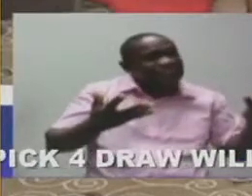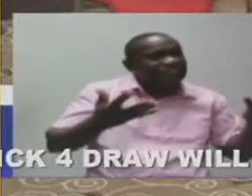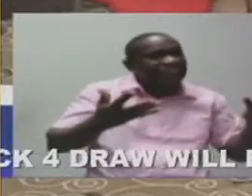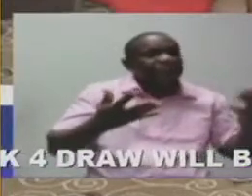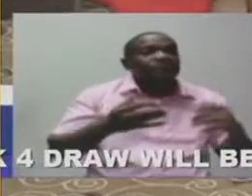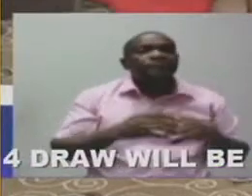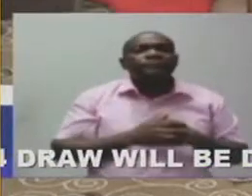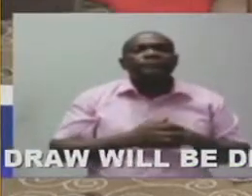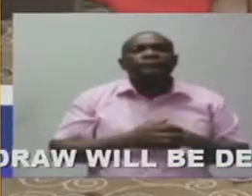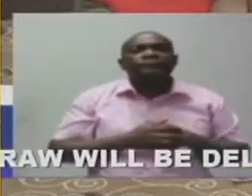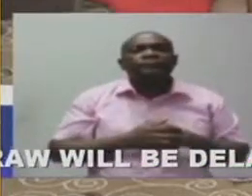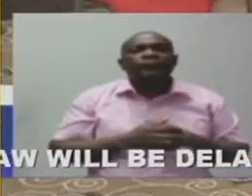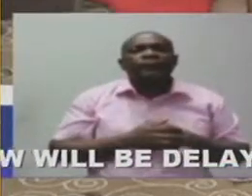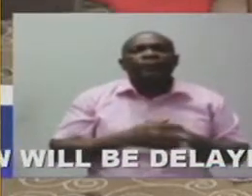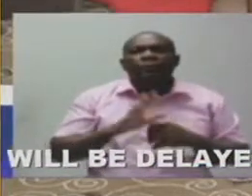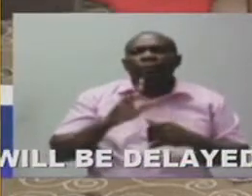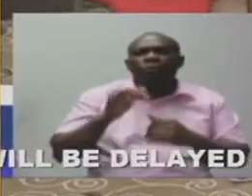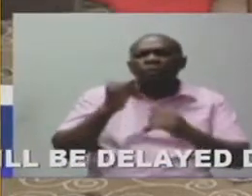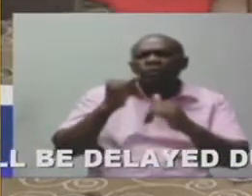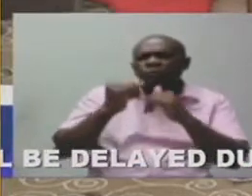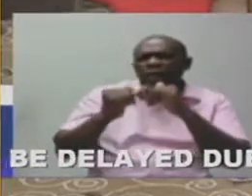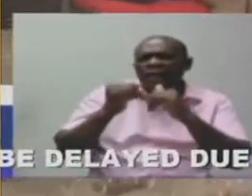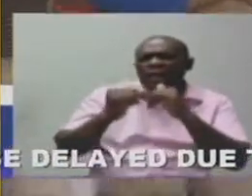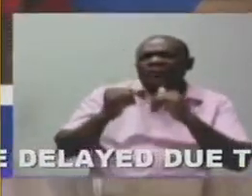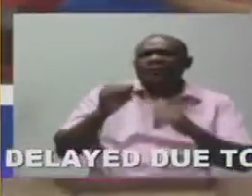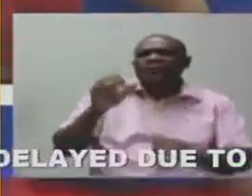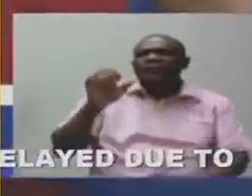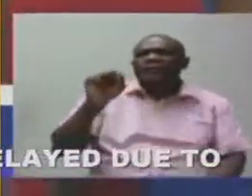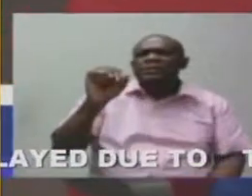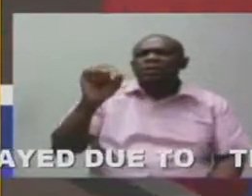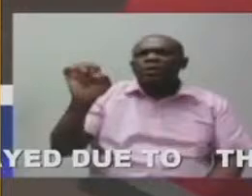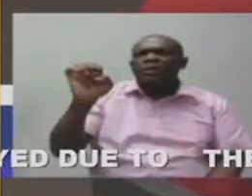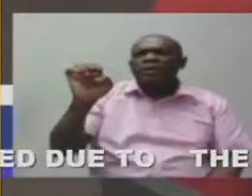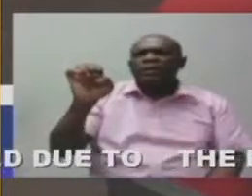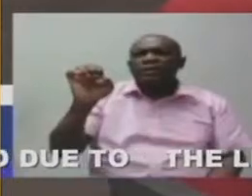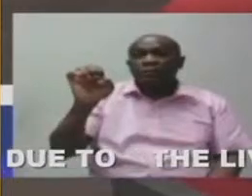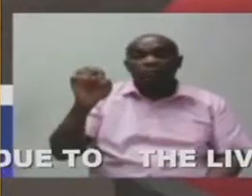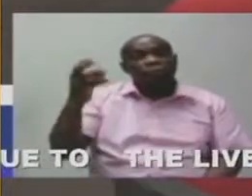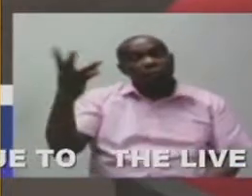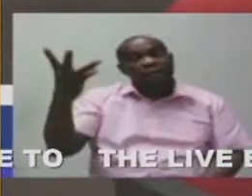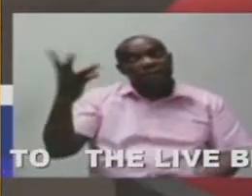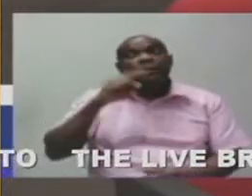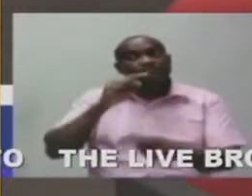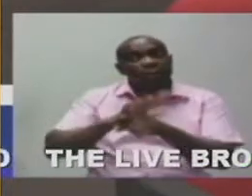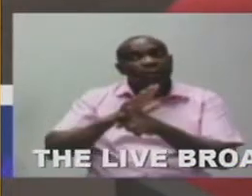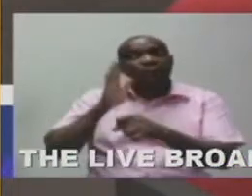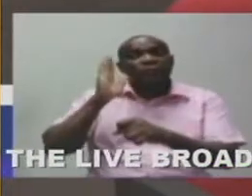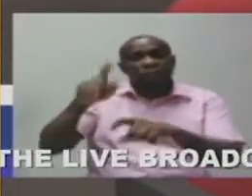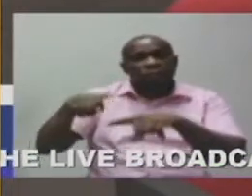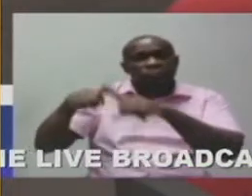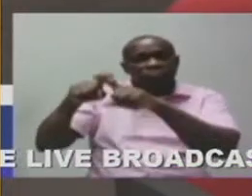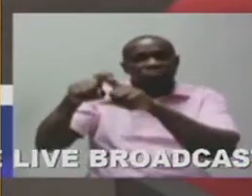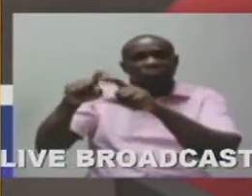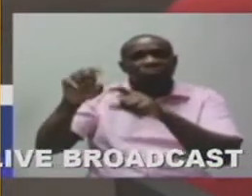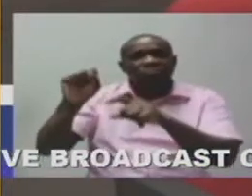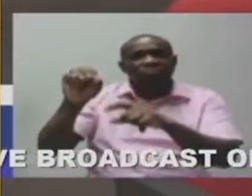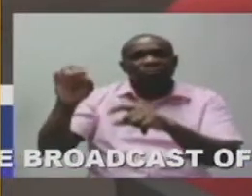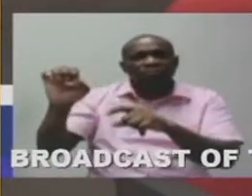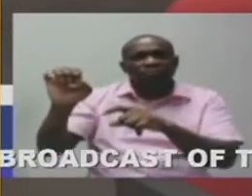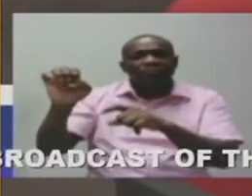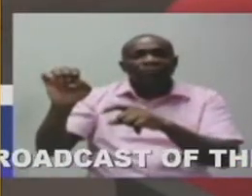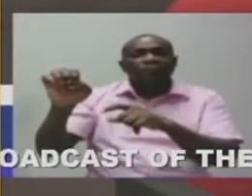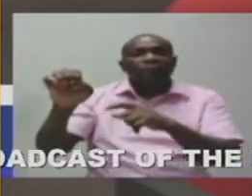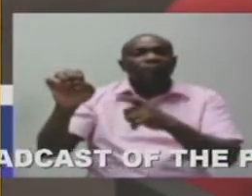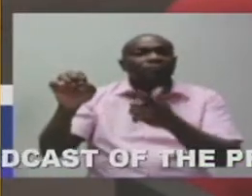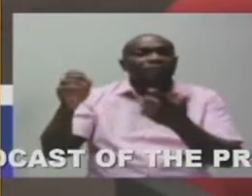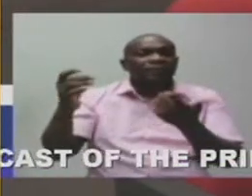As relates to the SOE and the removal of the SOE on Wednesday, as you have promised, is it the right time, since it appears as though we're